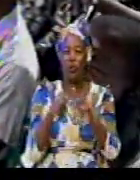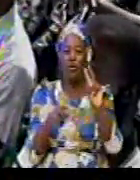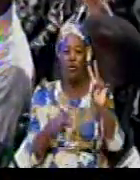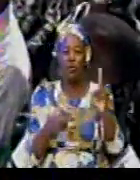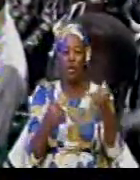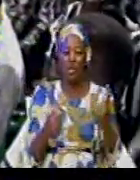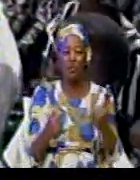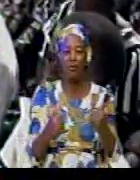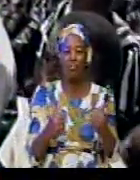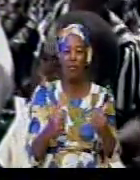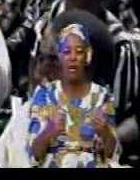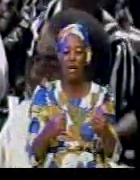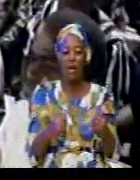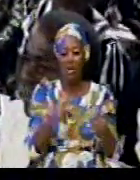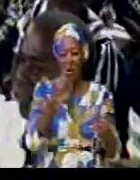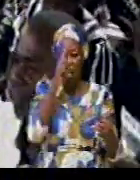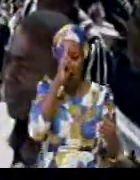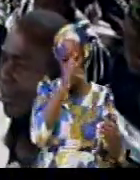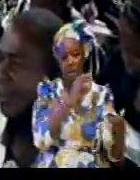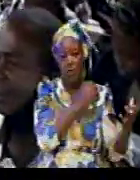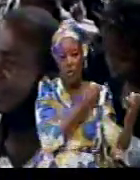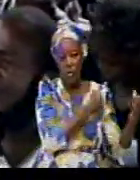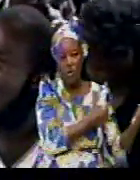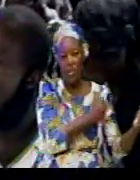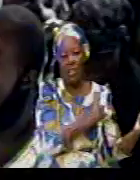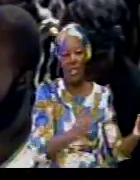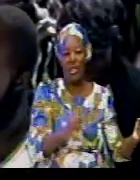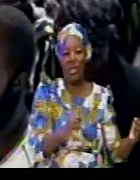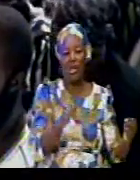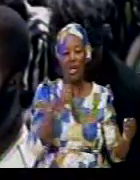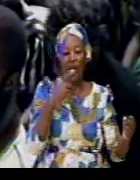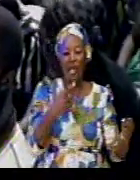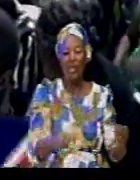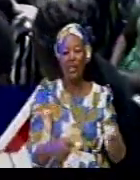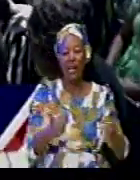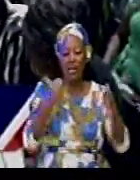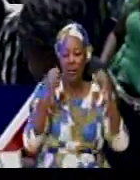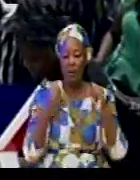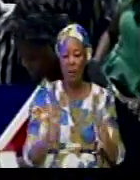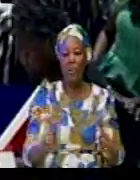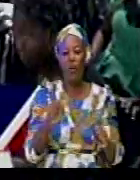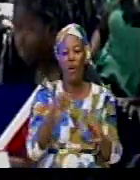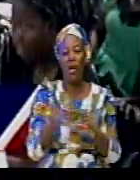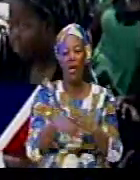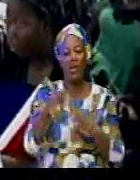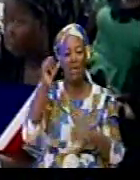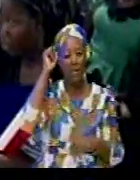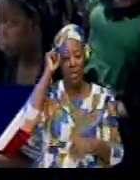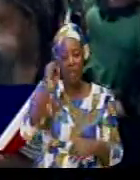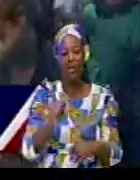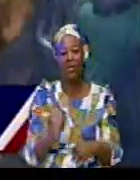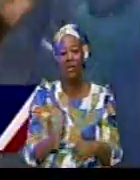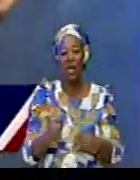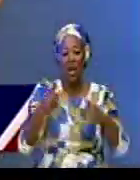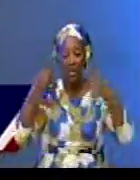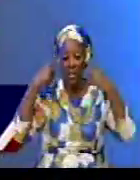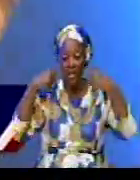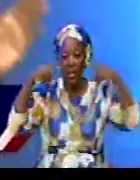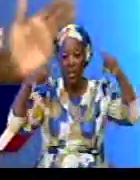Point number two now. We come to point number two, trusting the virtue in